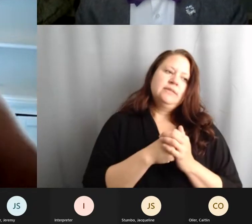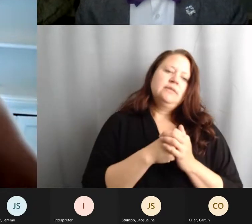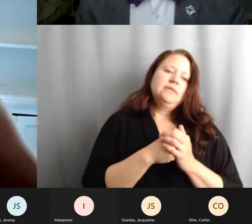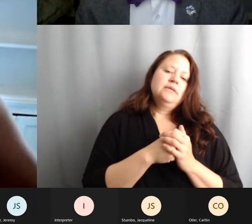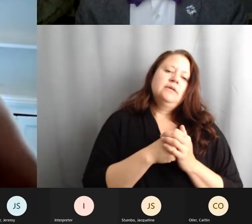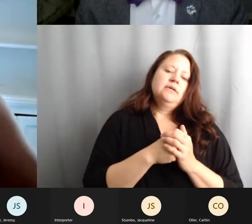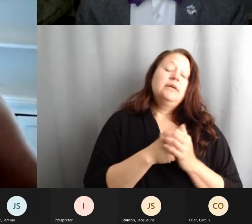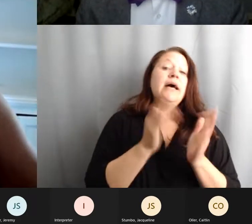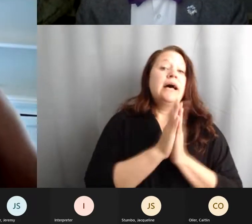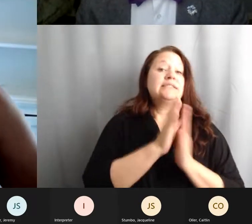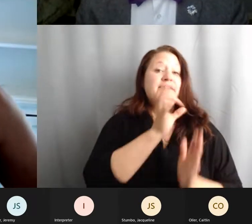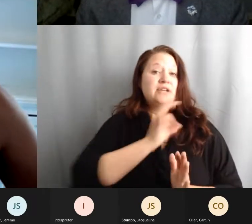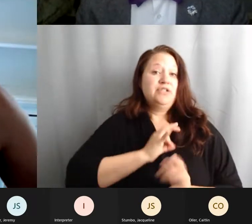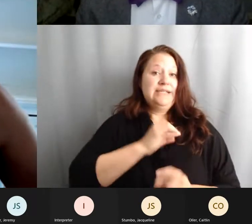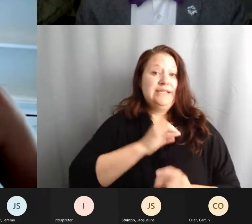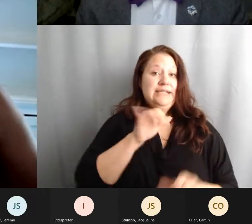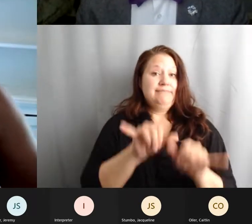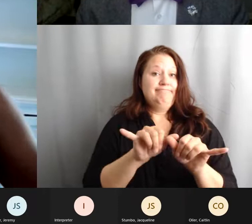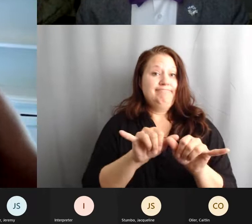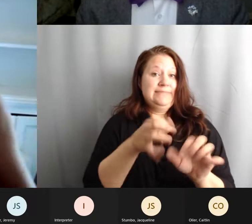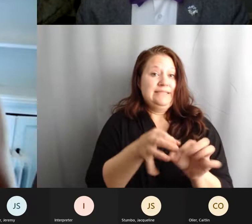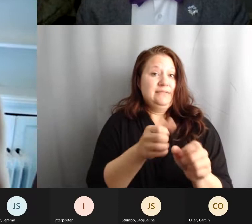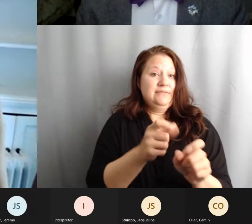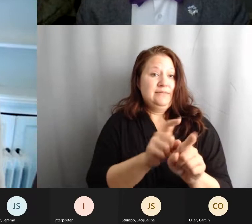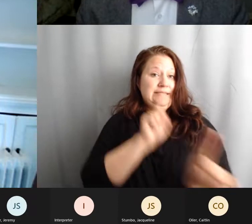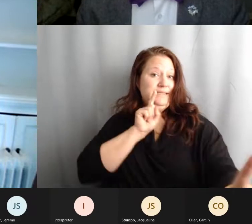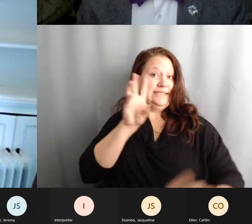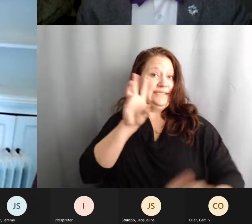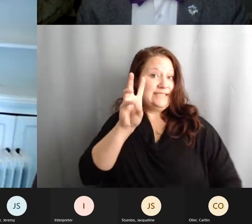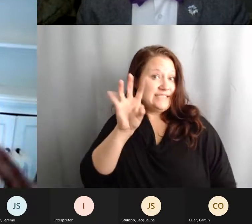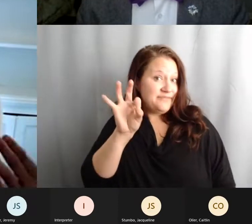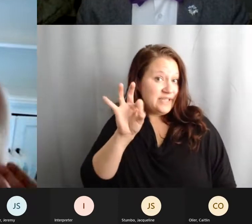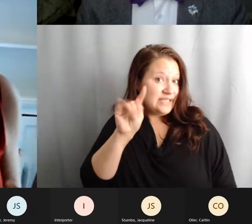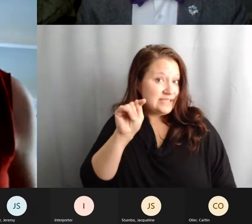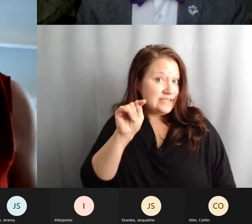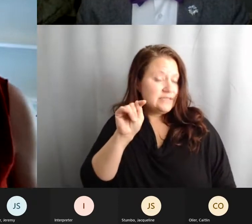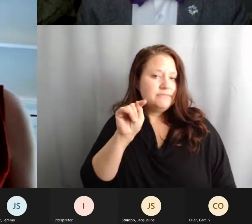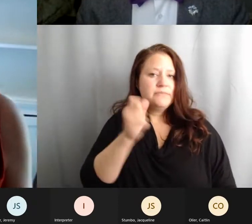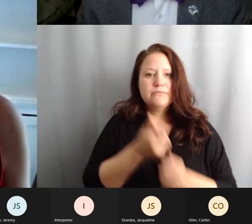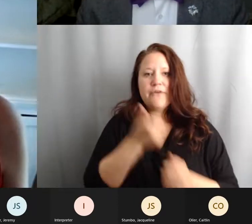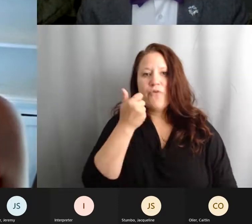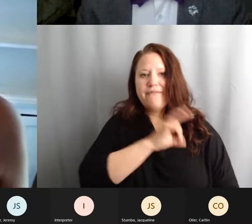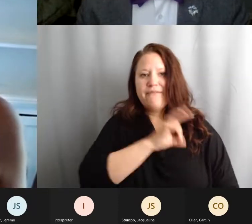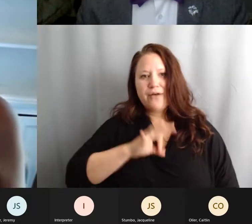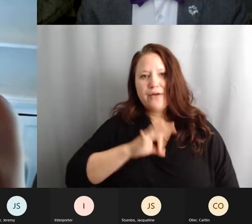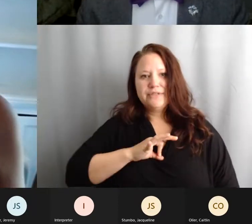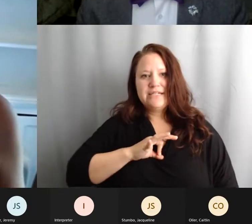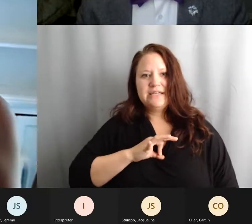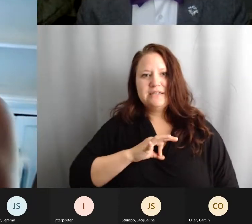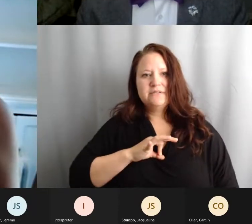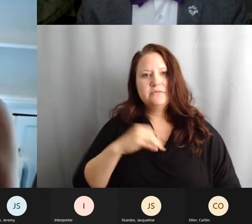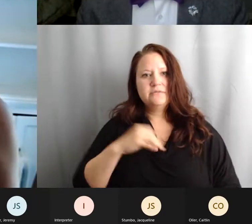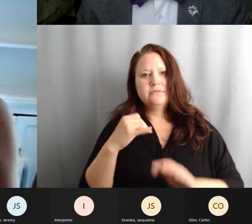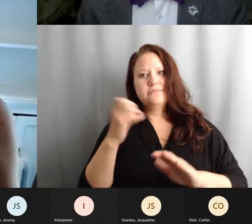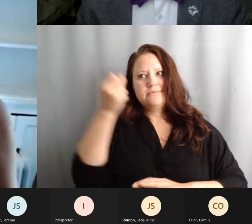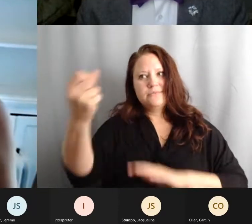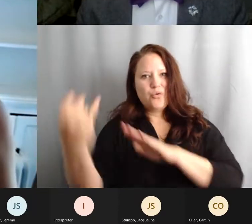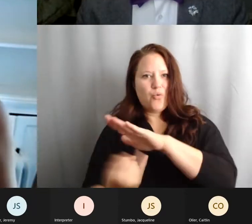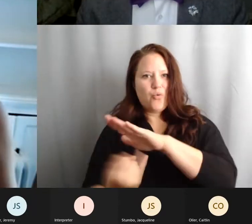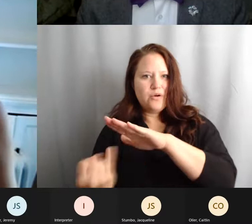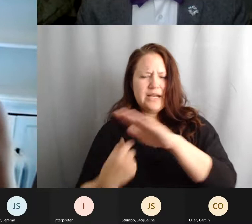asked faculty to stay at 6 feet is because to avoid faculty being quarantined. Now, I saw